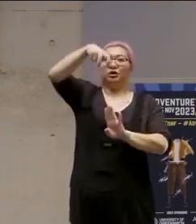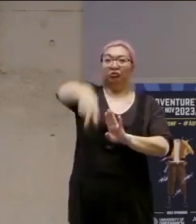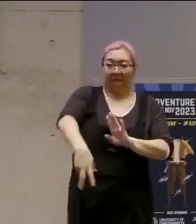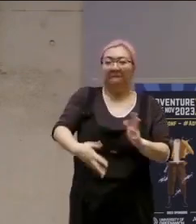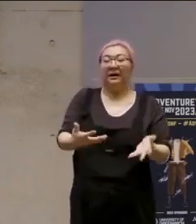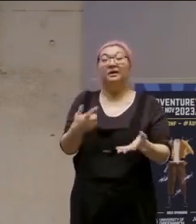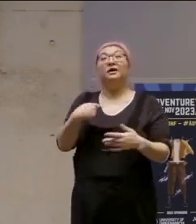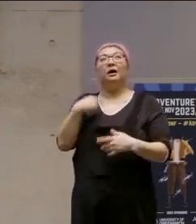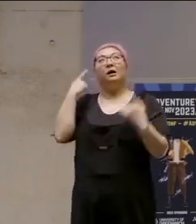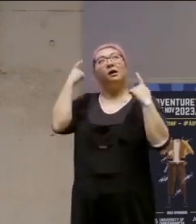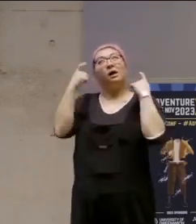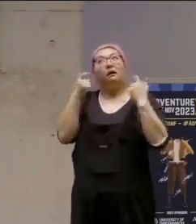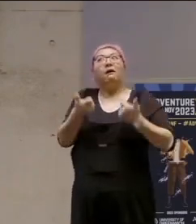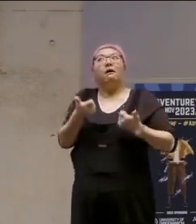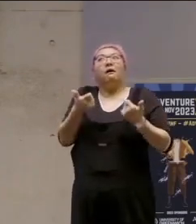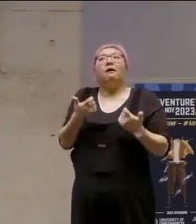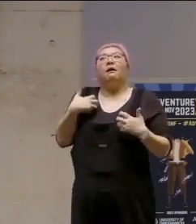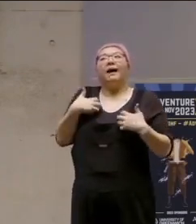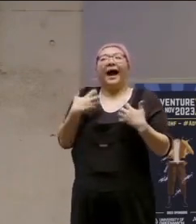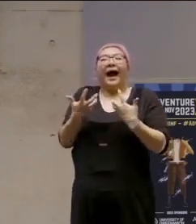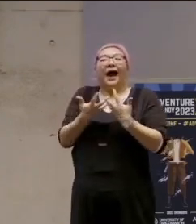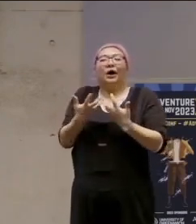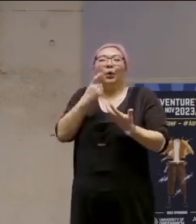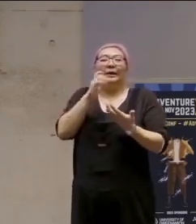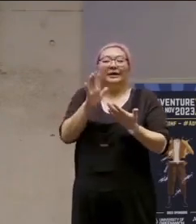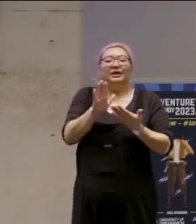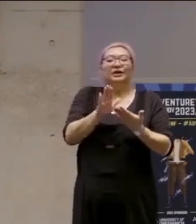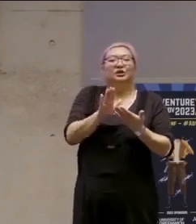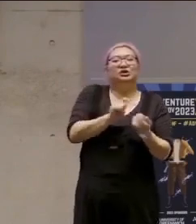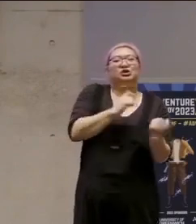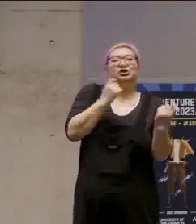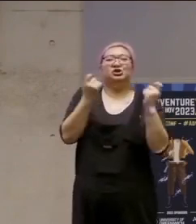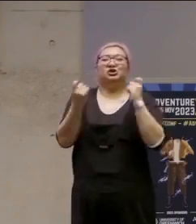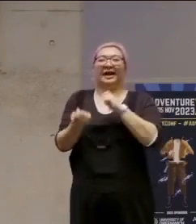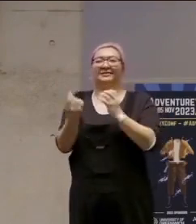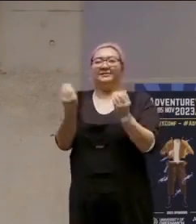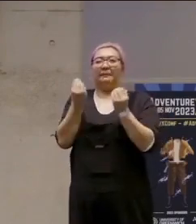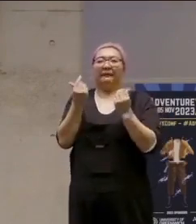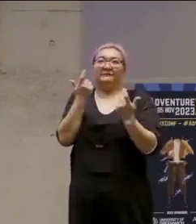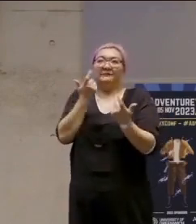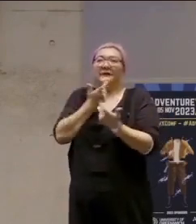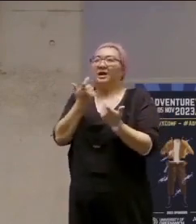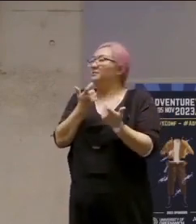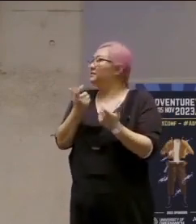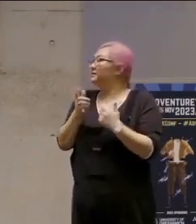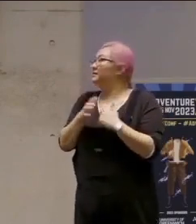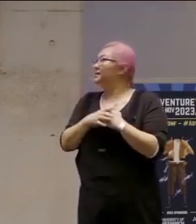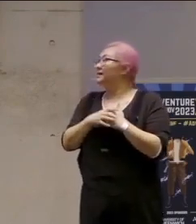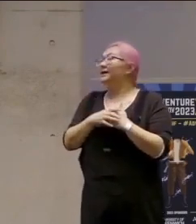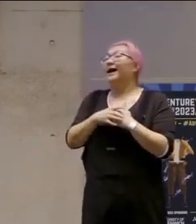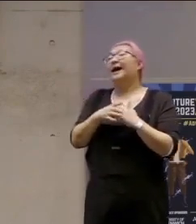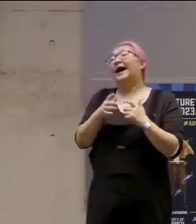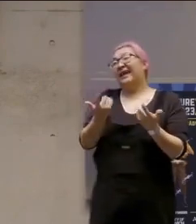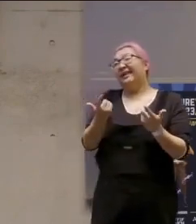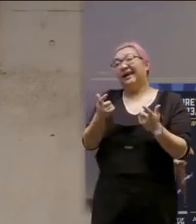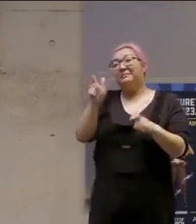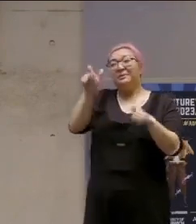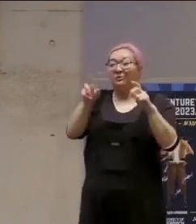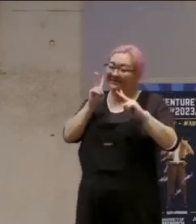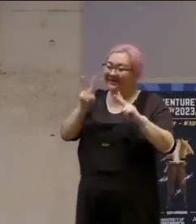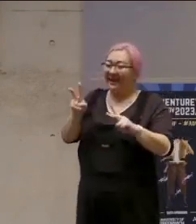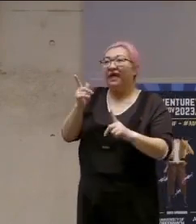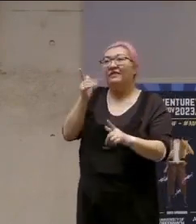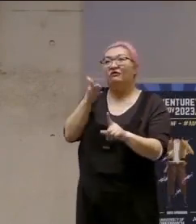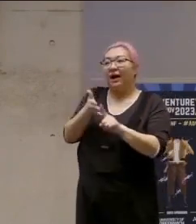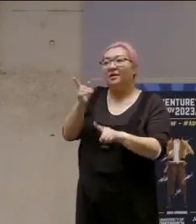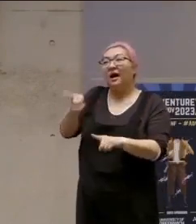we translate that into something that's fun and people can recognize and look at and go, oh, people do that, right? This is something that I live